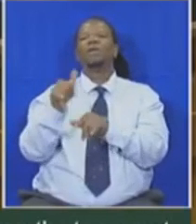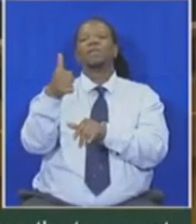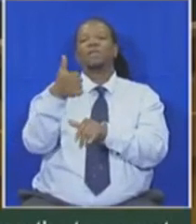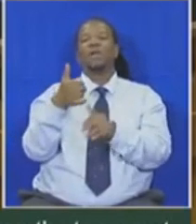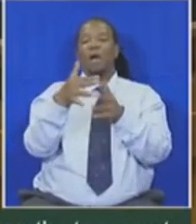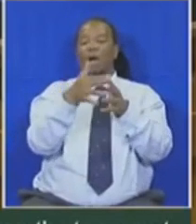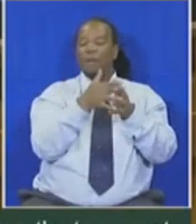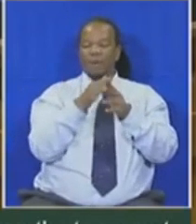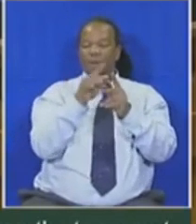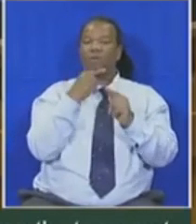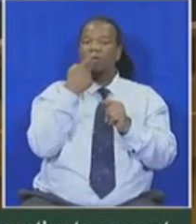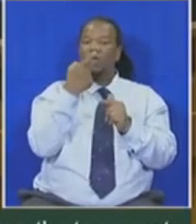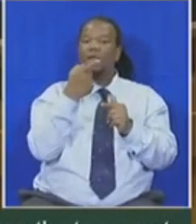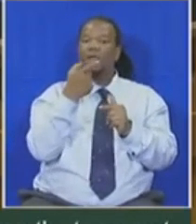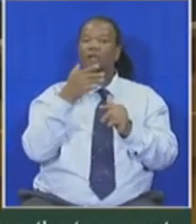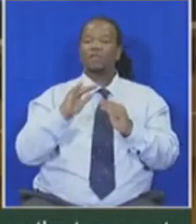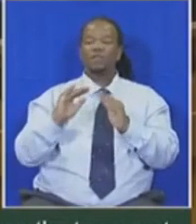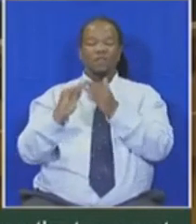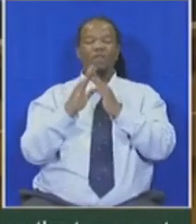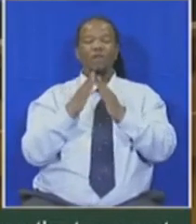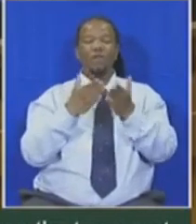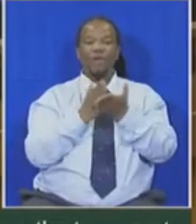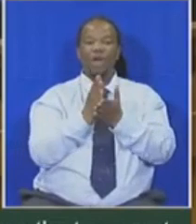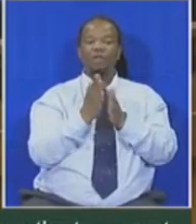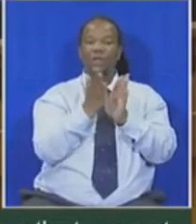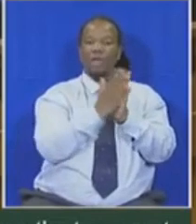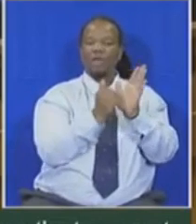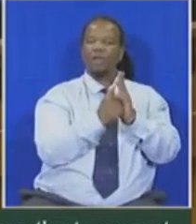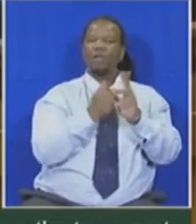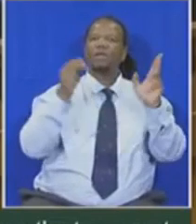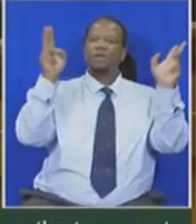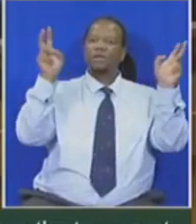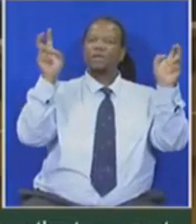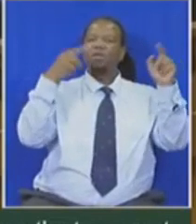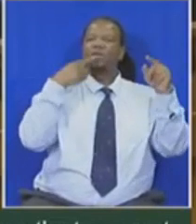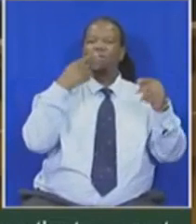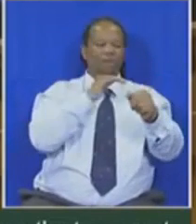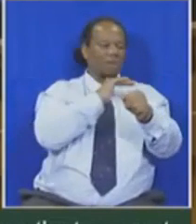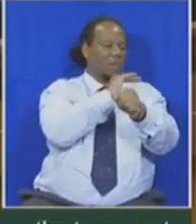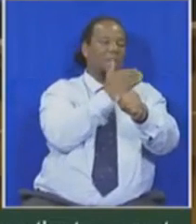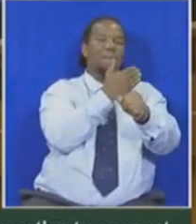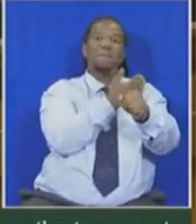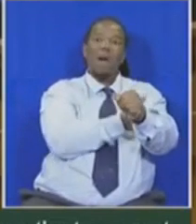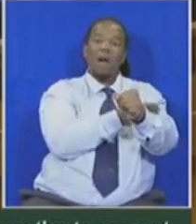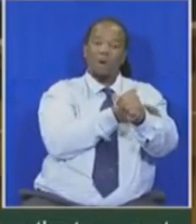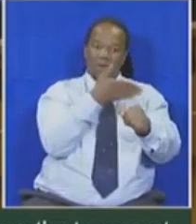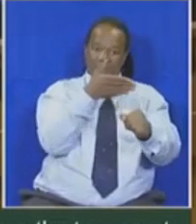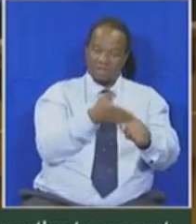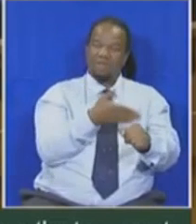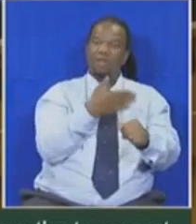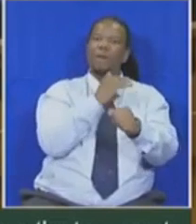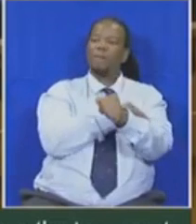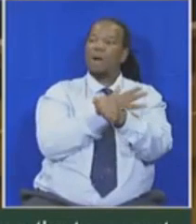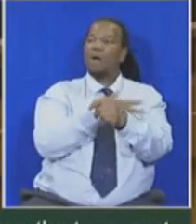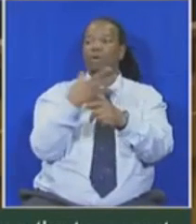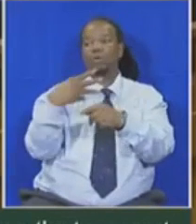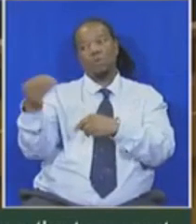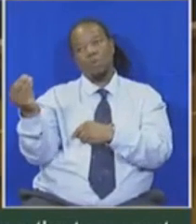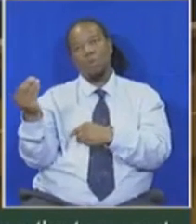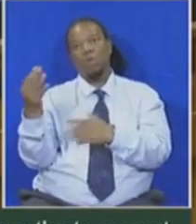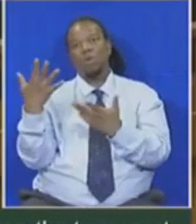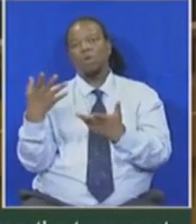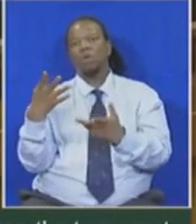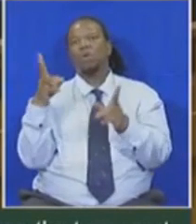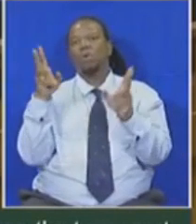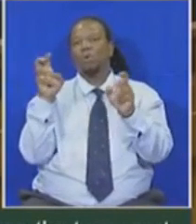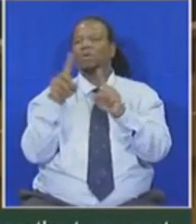Civil Rights Act, famously said that, and I quote, "Power is where power goes," unquote. The truth is that